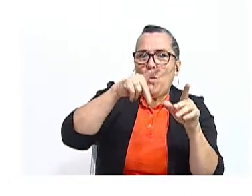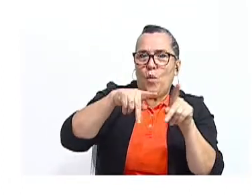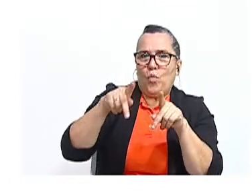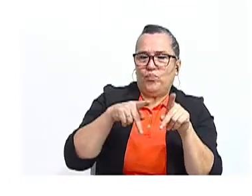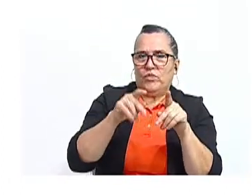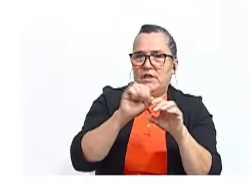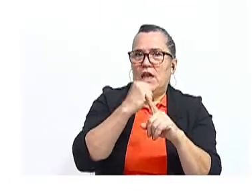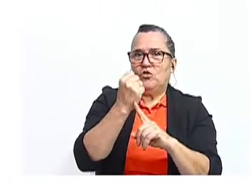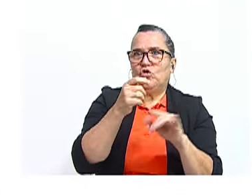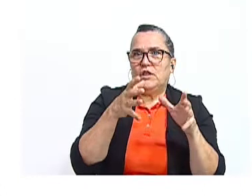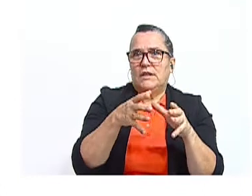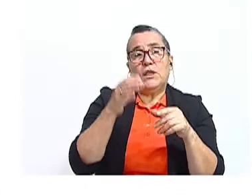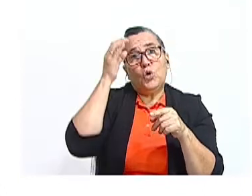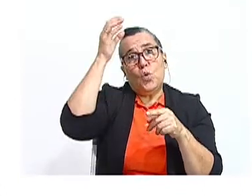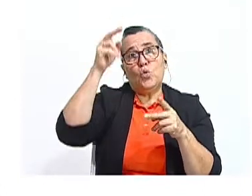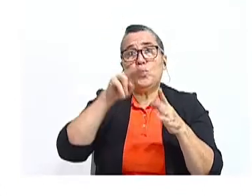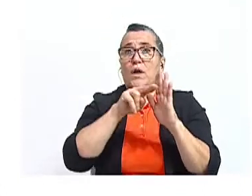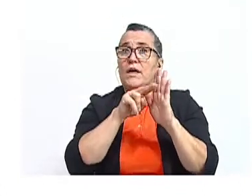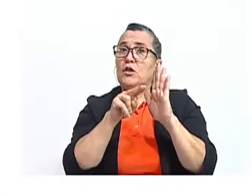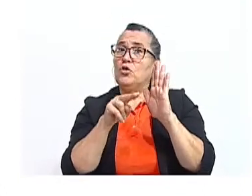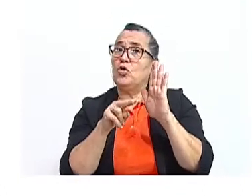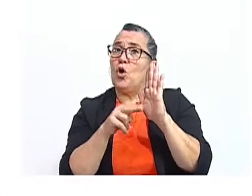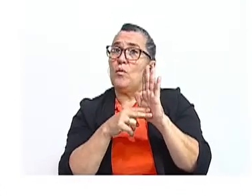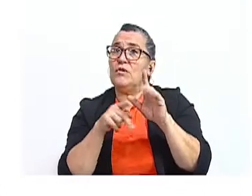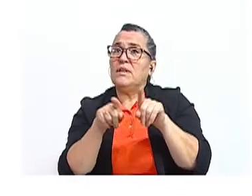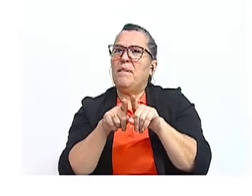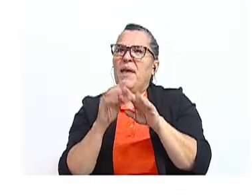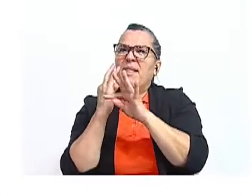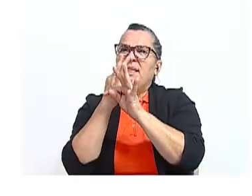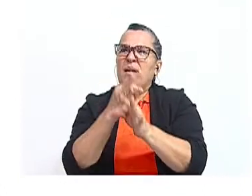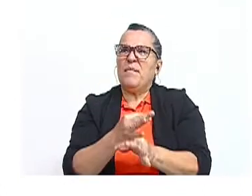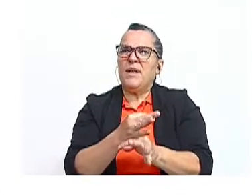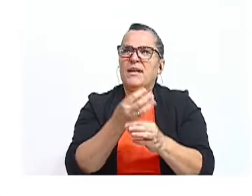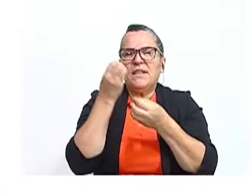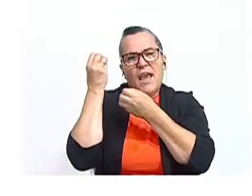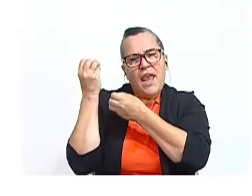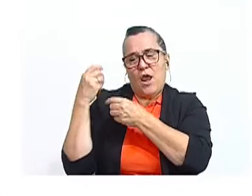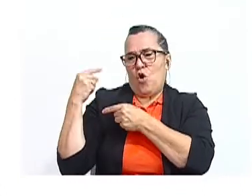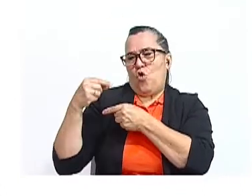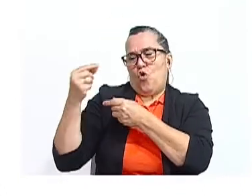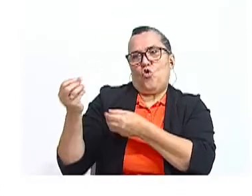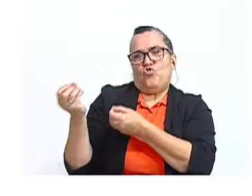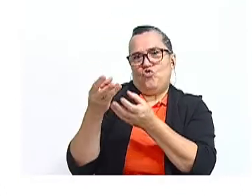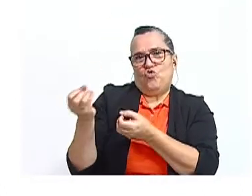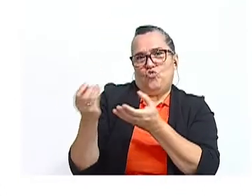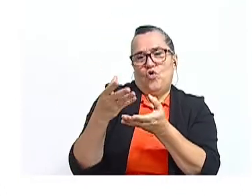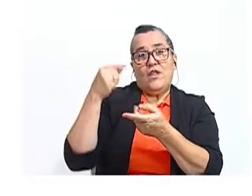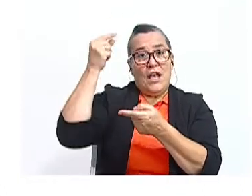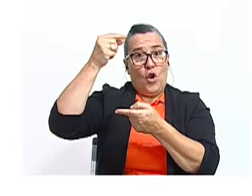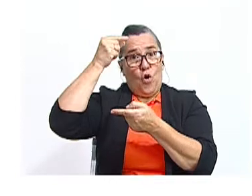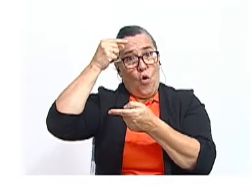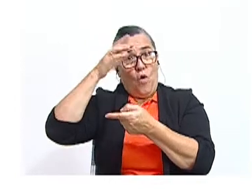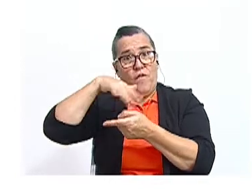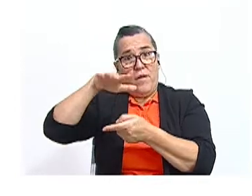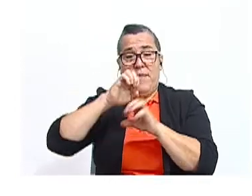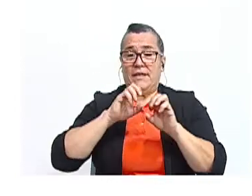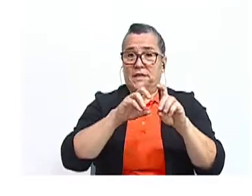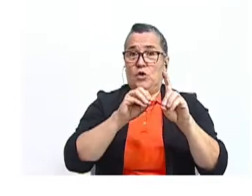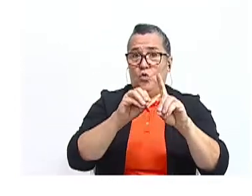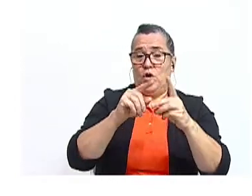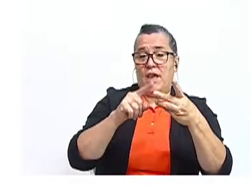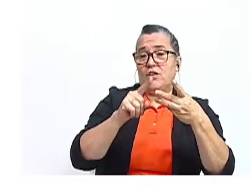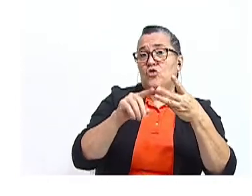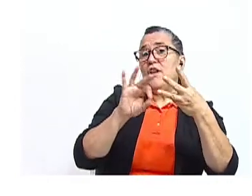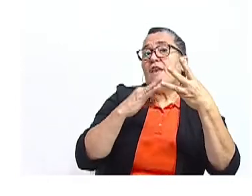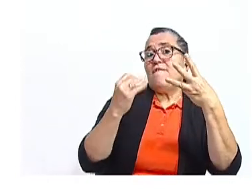Cultural norms are typically transmitted by government, educational, and